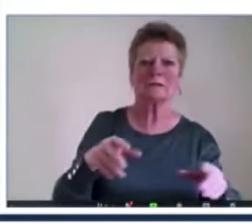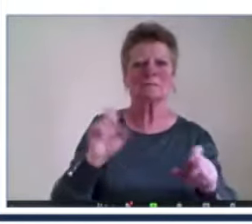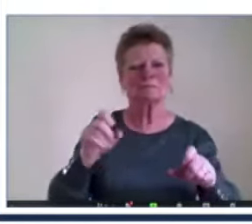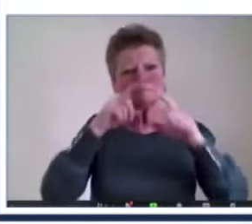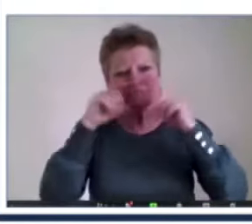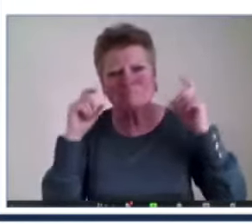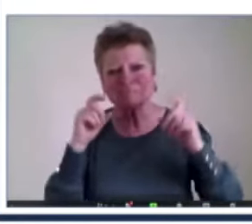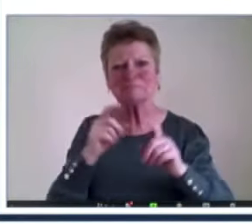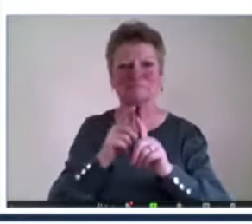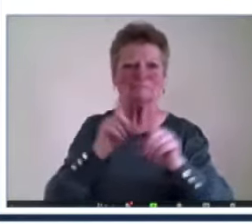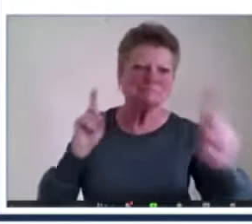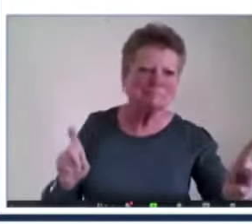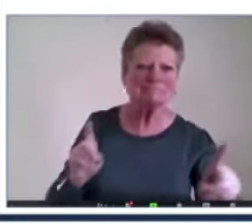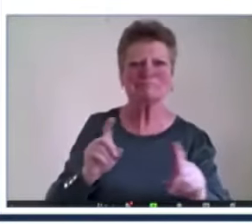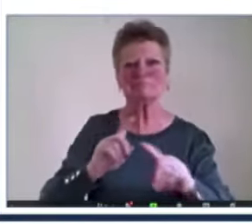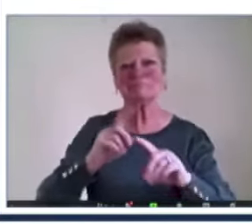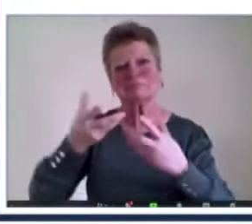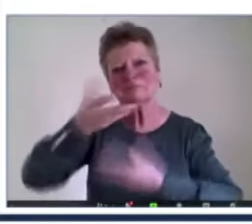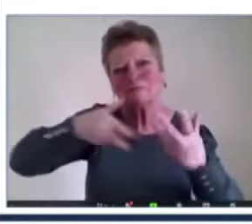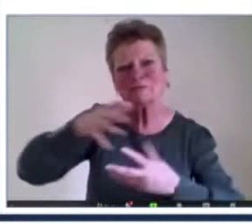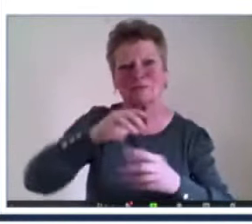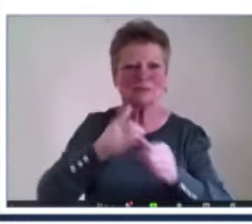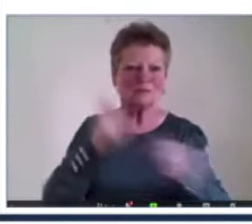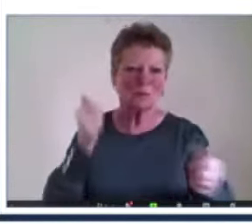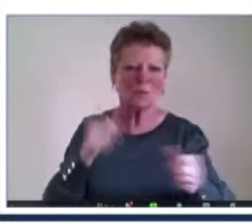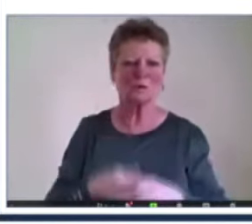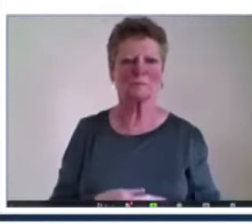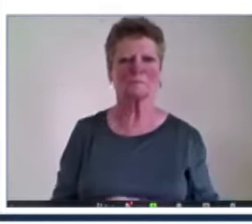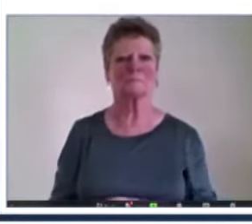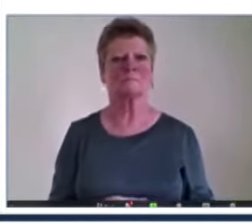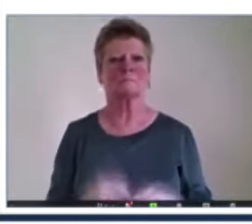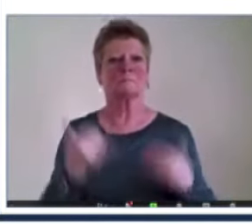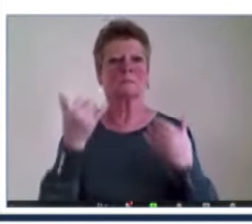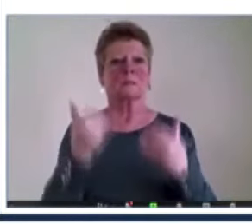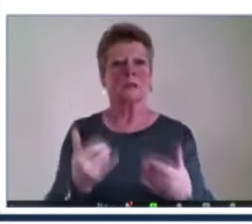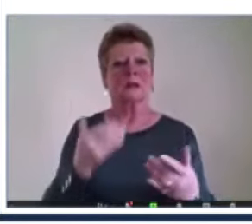disease. Great, thank you. And that's all the time we have today.